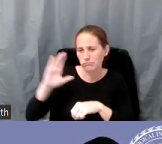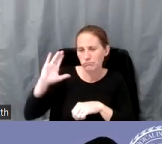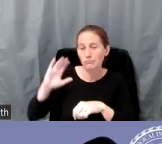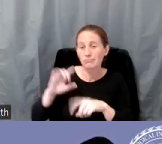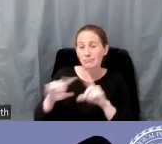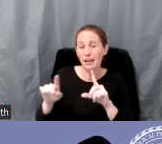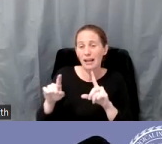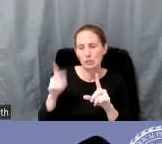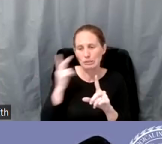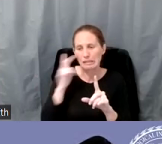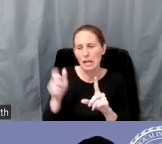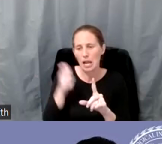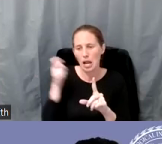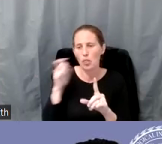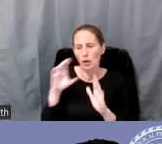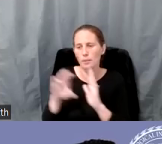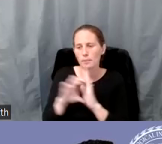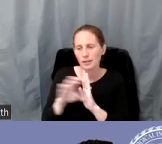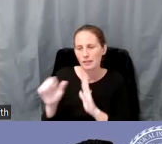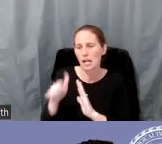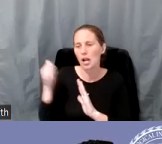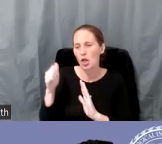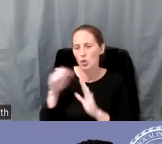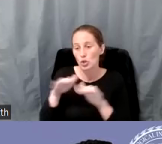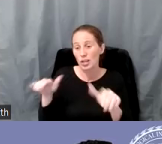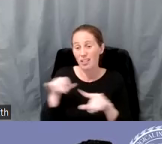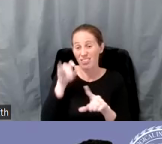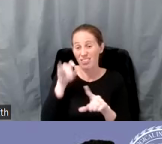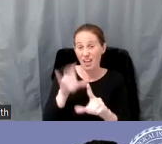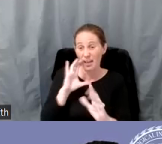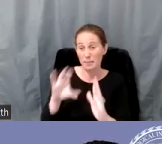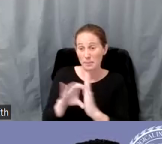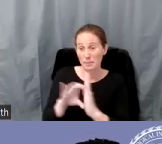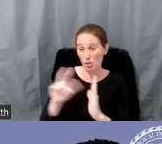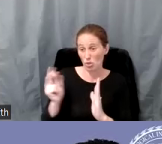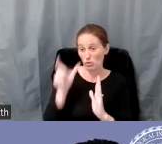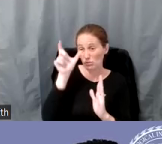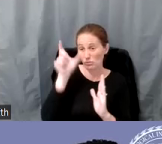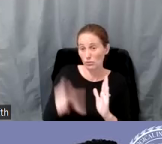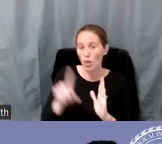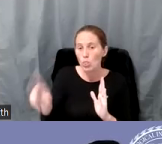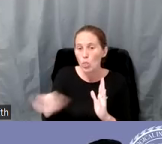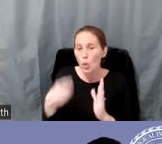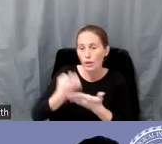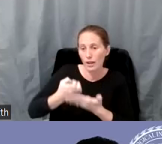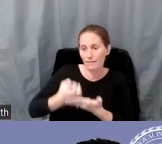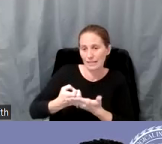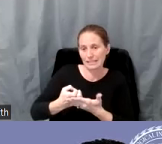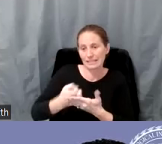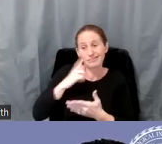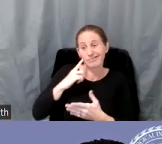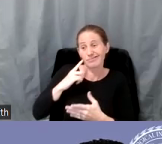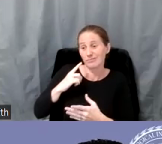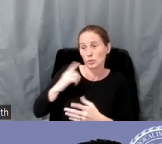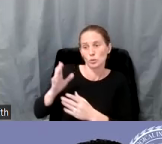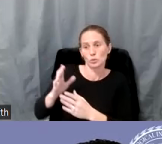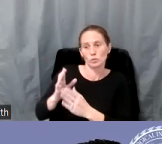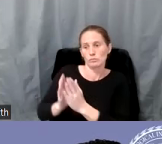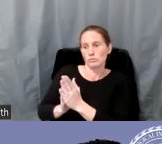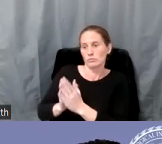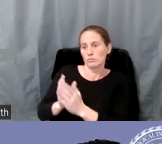to another child inhumation in a second. This image actually, the only evidence we had, and I have to give credit to my colleague Sacha